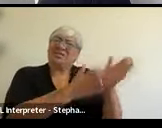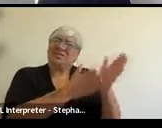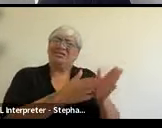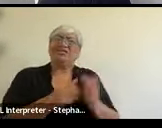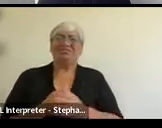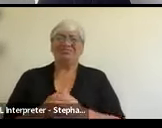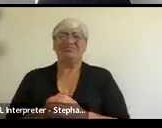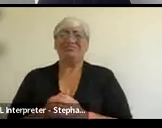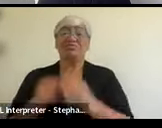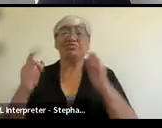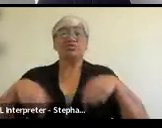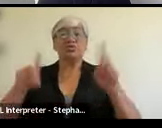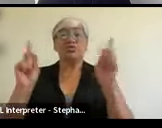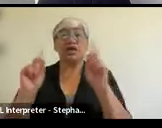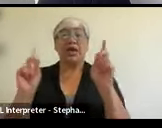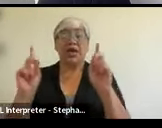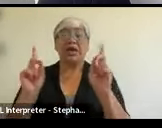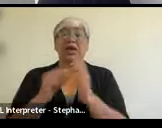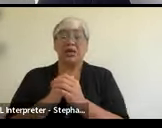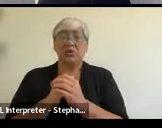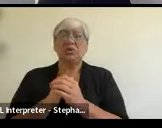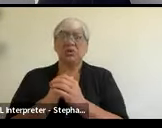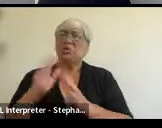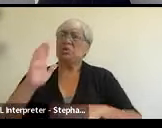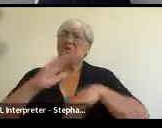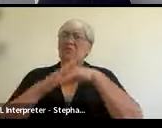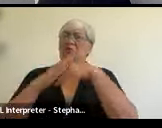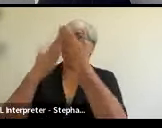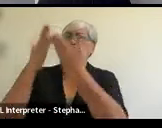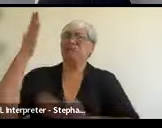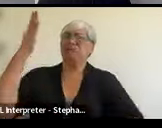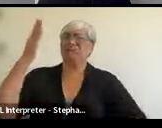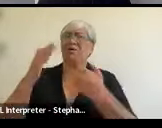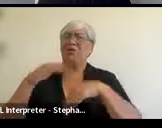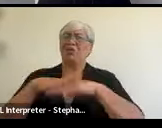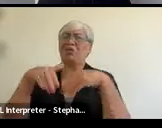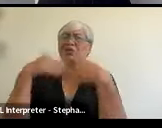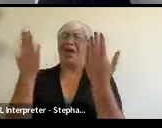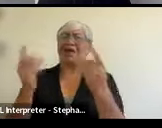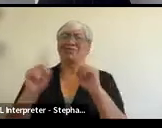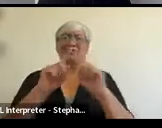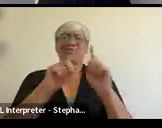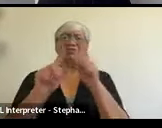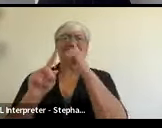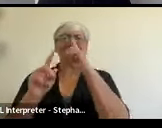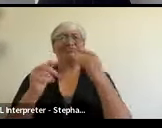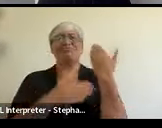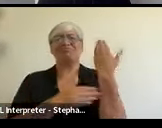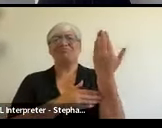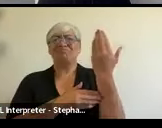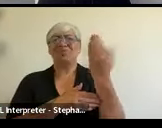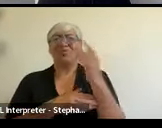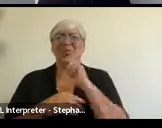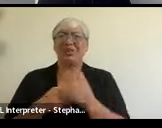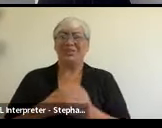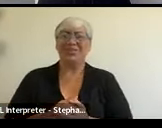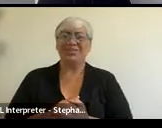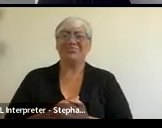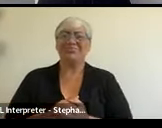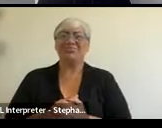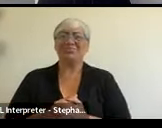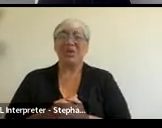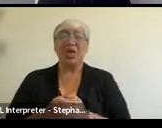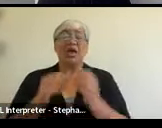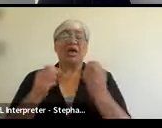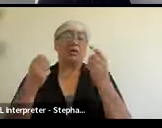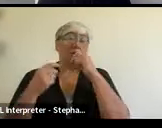Today we are hearing from, we have a full day of submissions, hearing from the